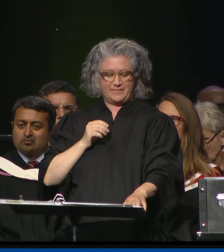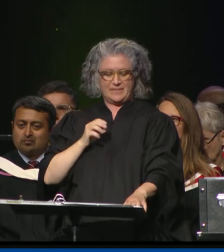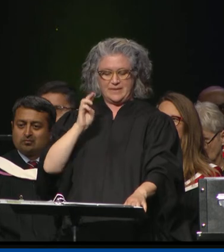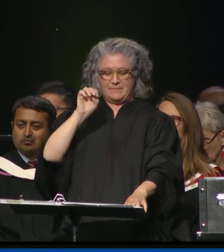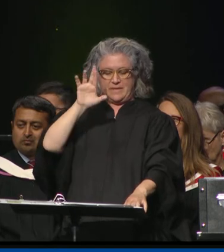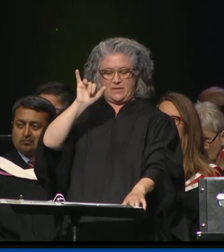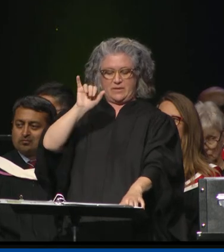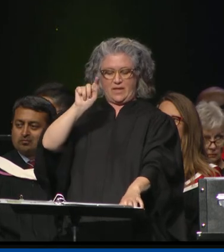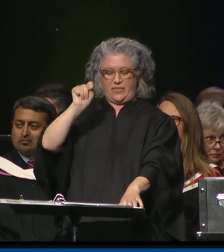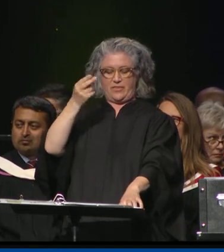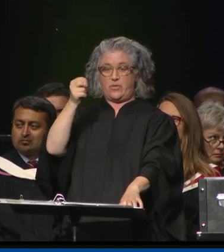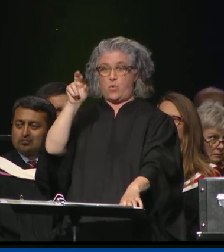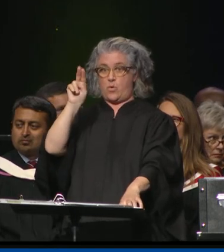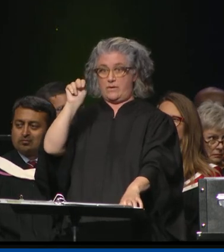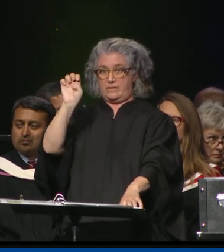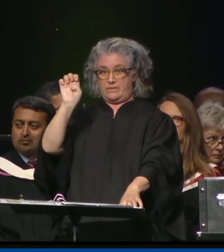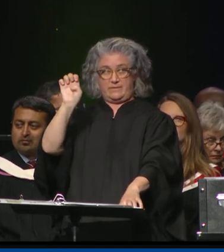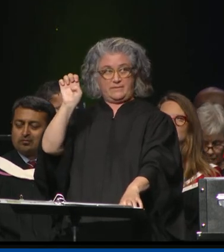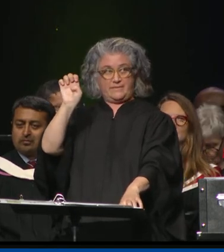Mary Thorne.